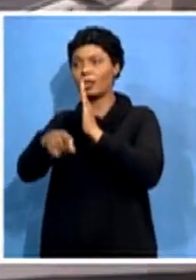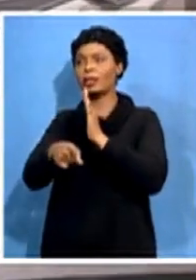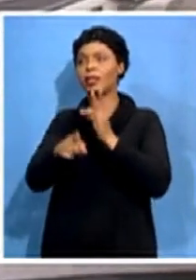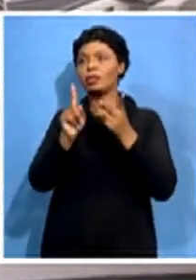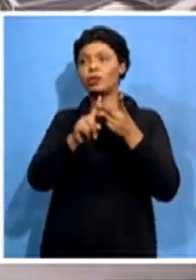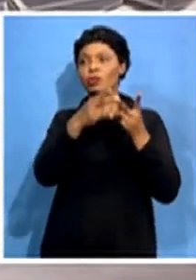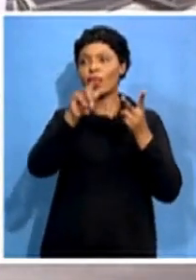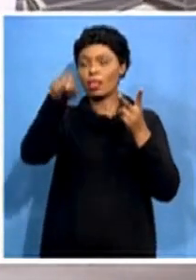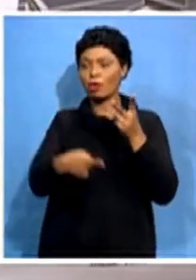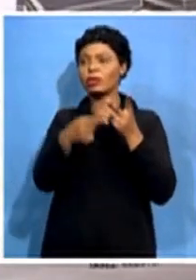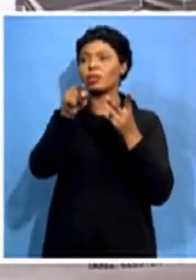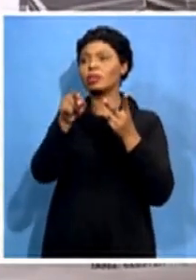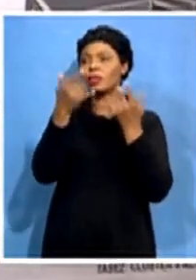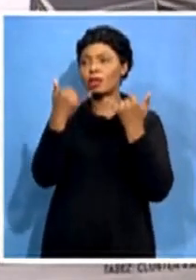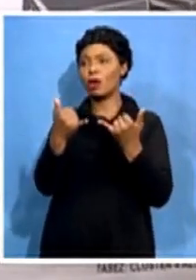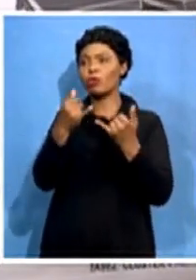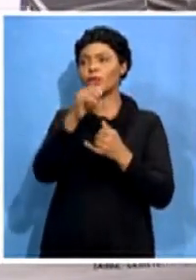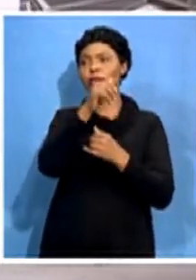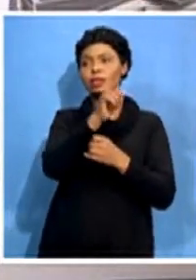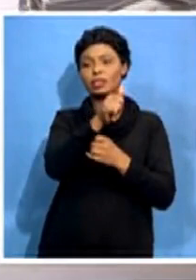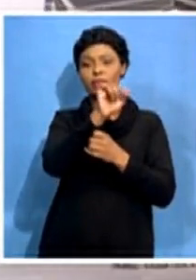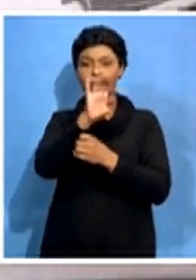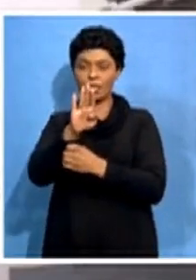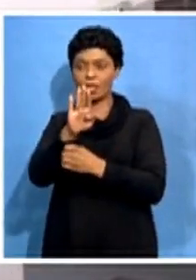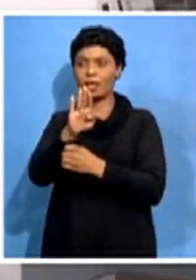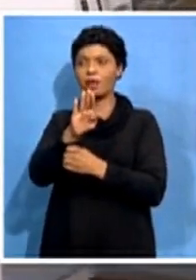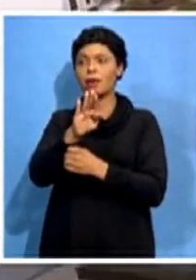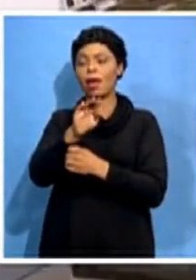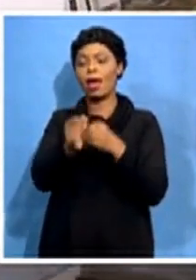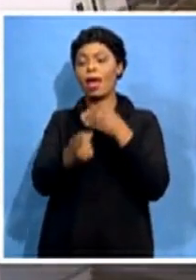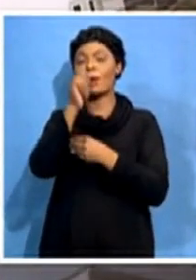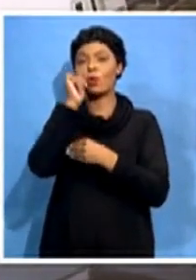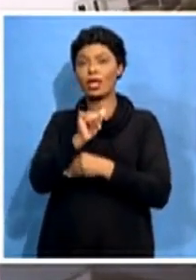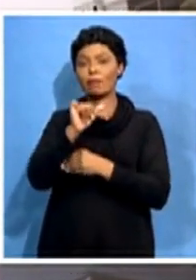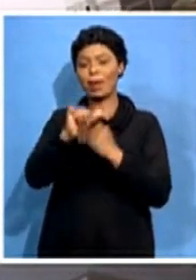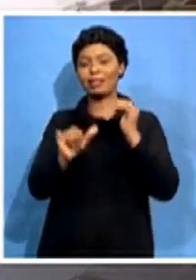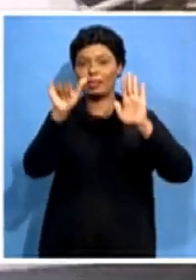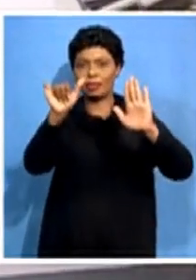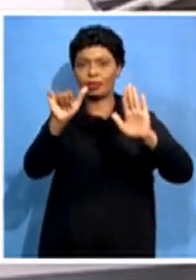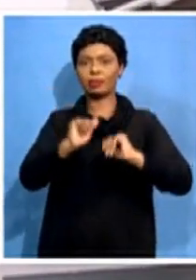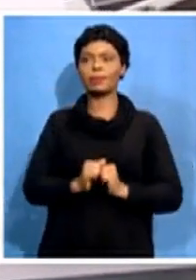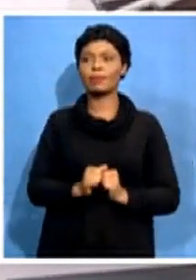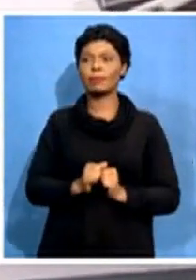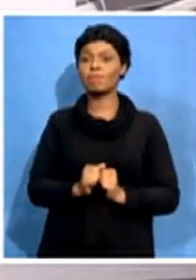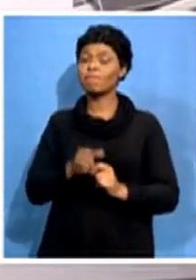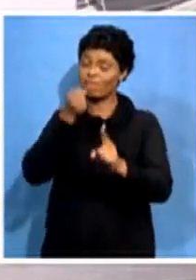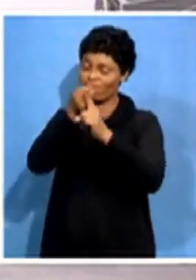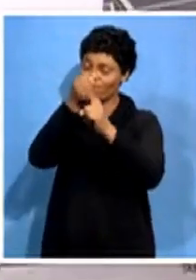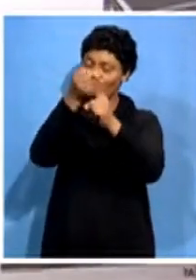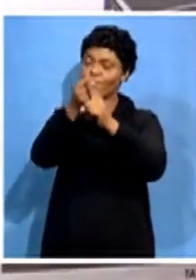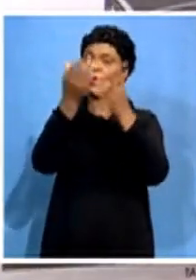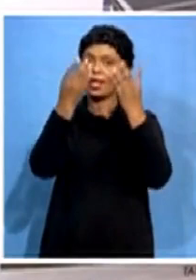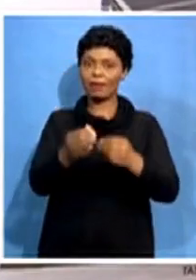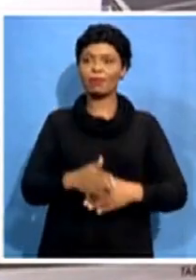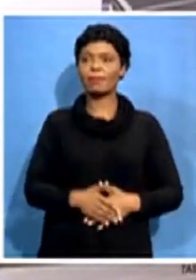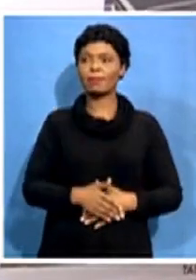months. So it has been a bit of a push. And I think we're very cognizant of the fact that this is the biggest thing in Gauteng